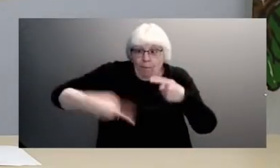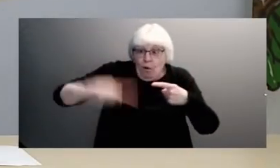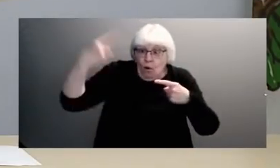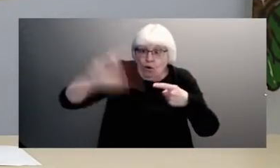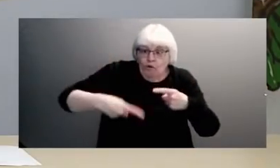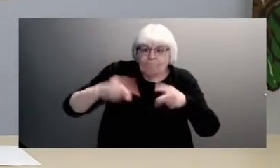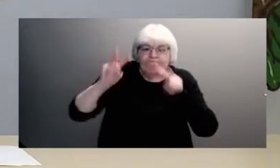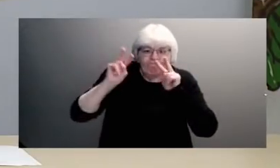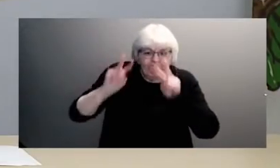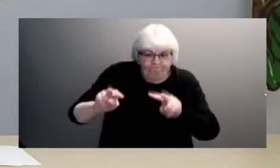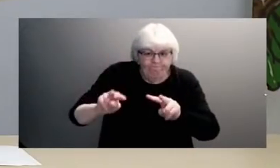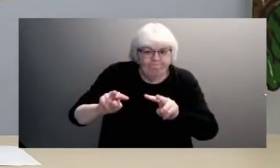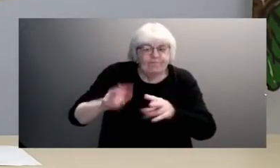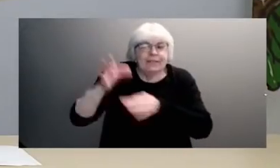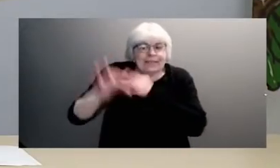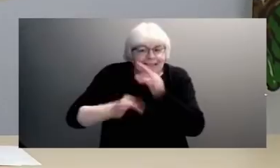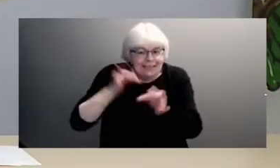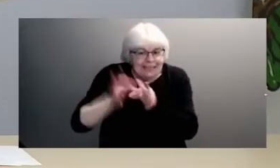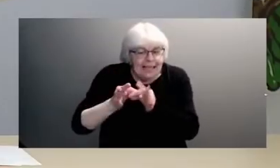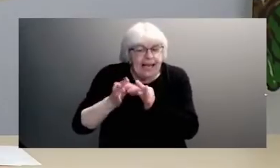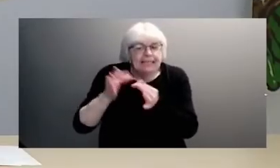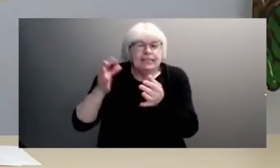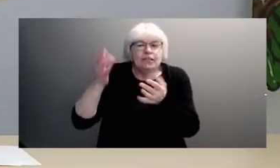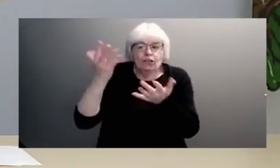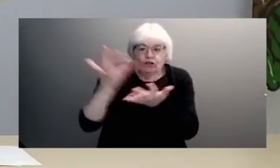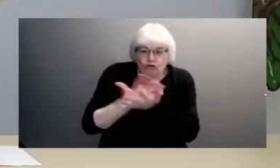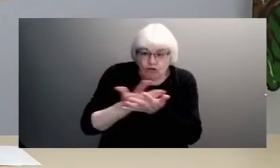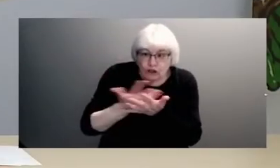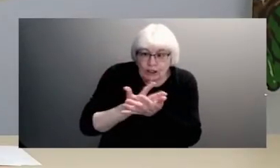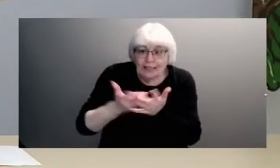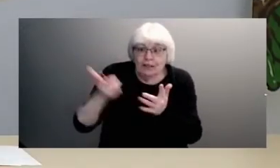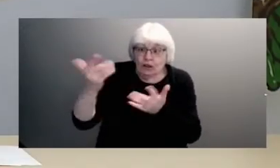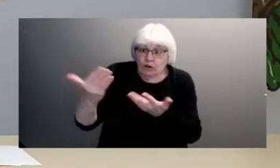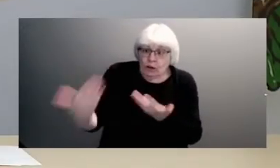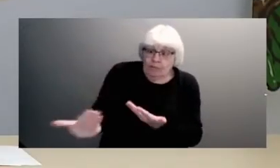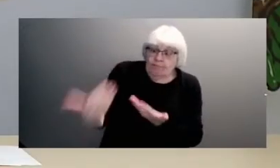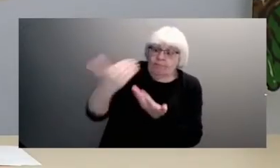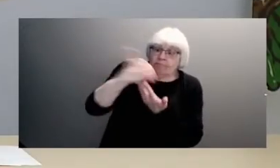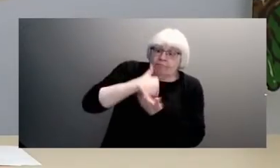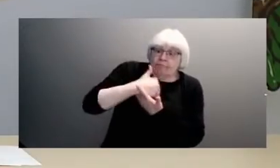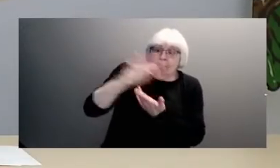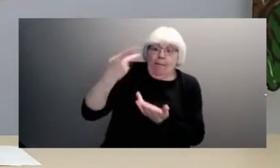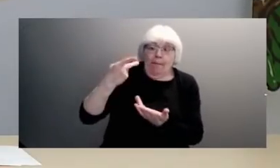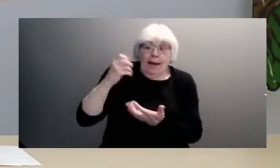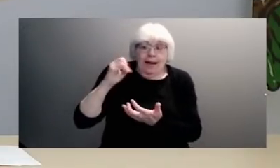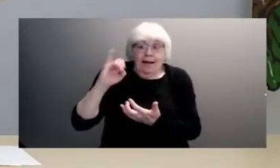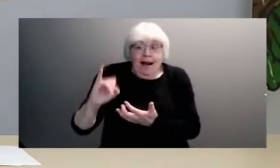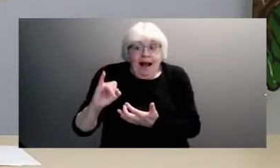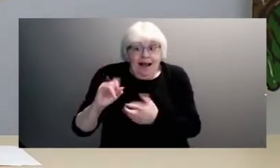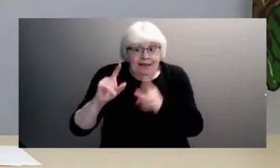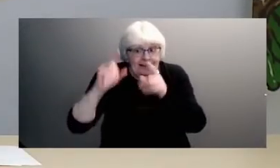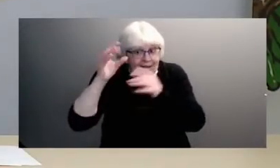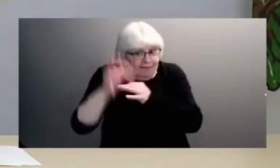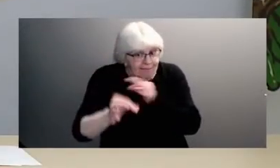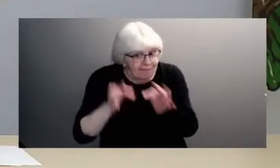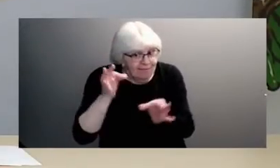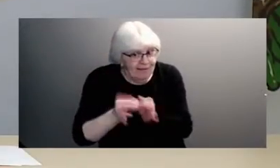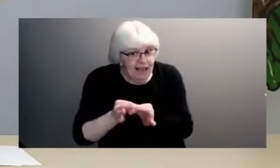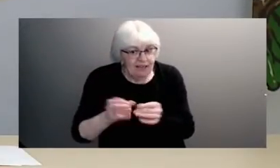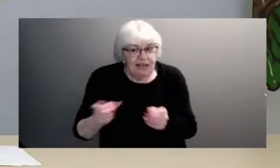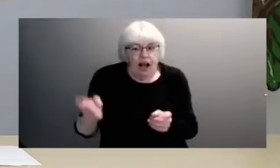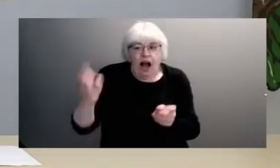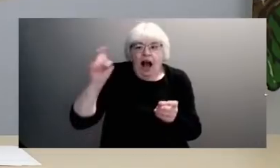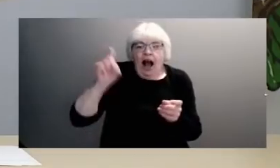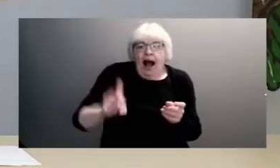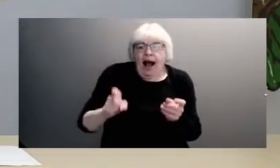to PEI will be asked to wait to get their result of their point of entry test about 2 hours before joining their